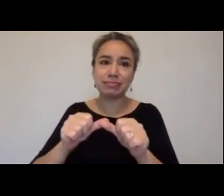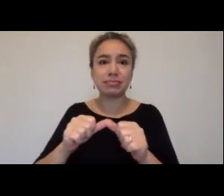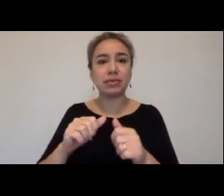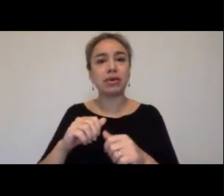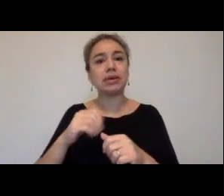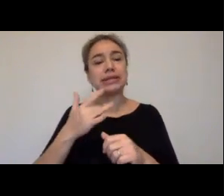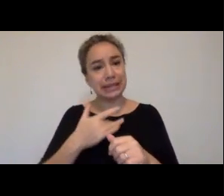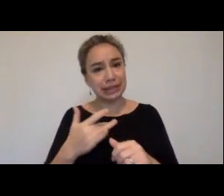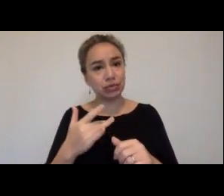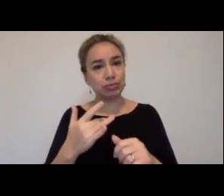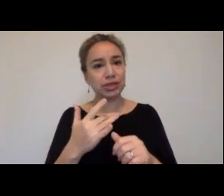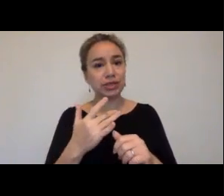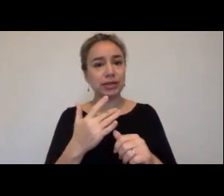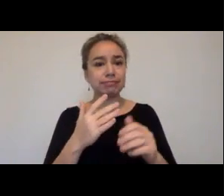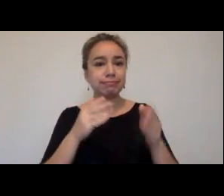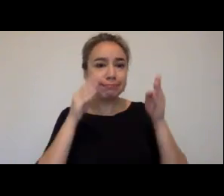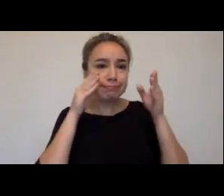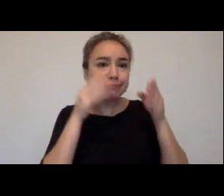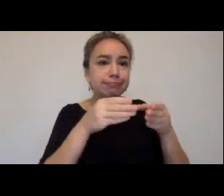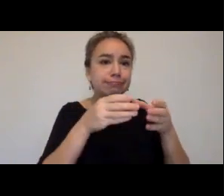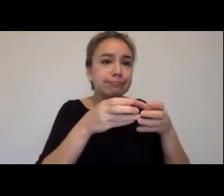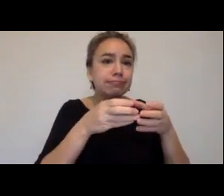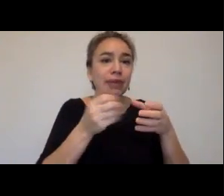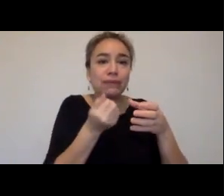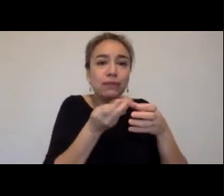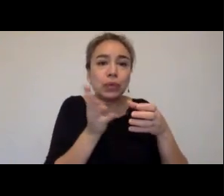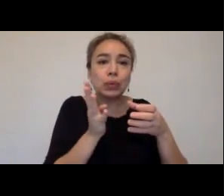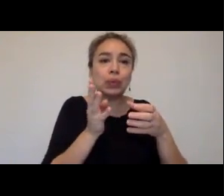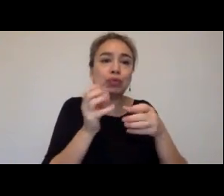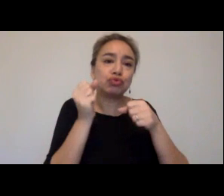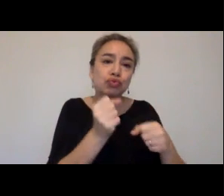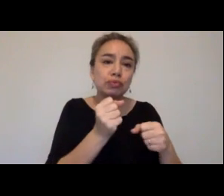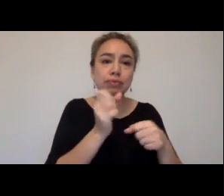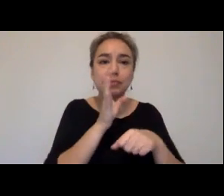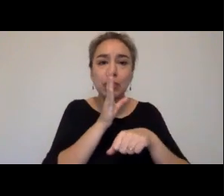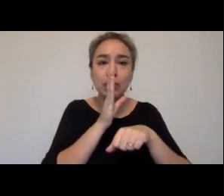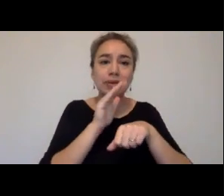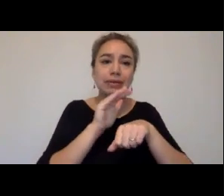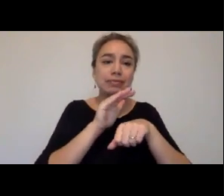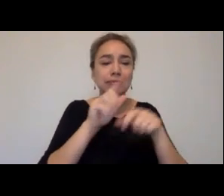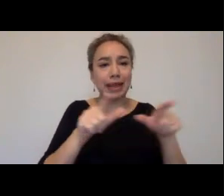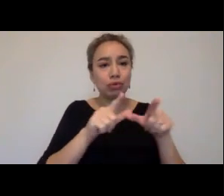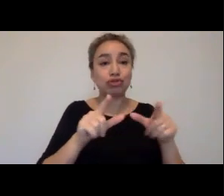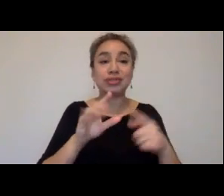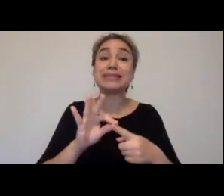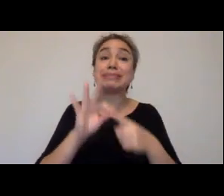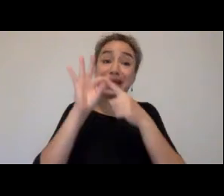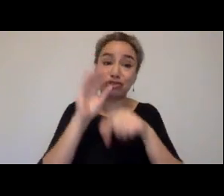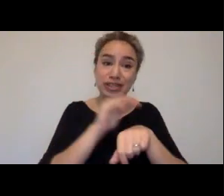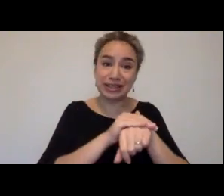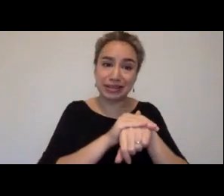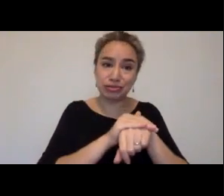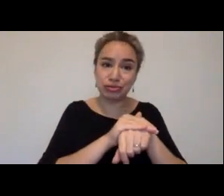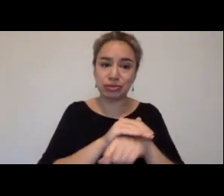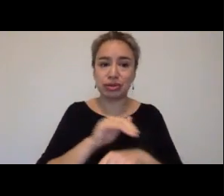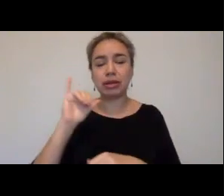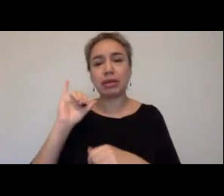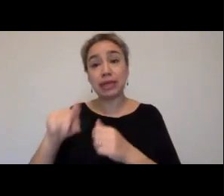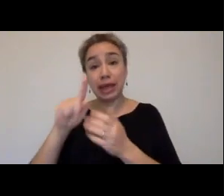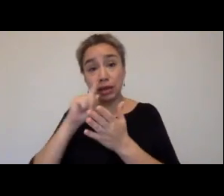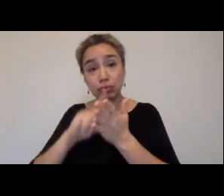small number of major spoken languages, especially English. And this research bias